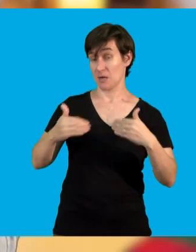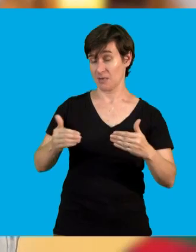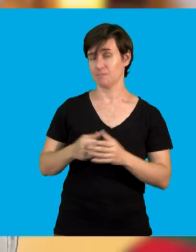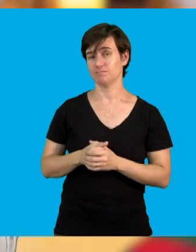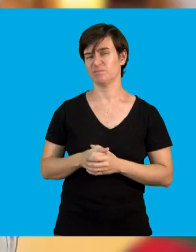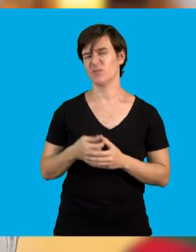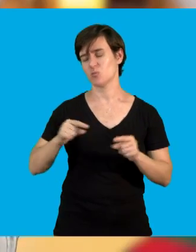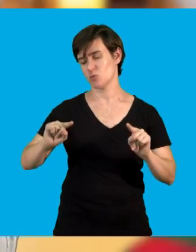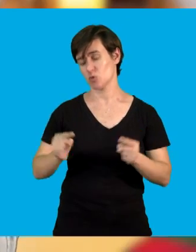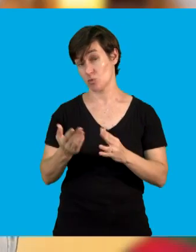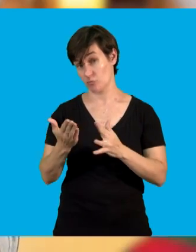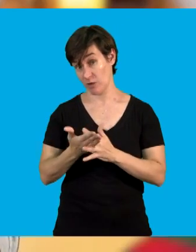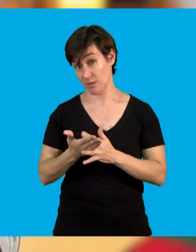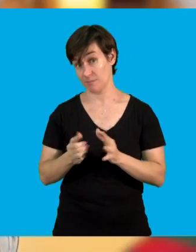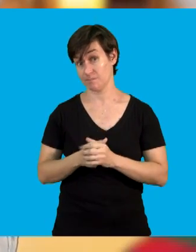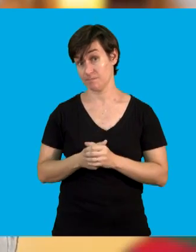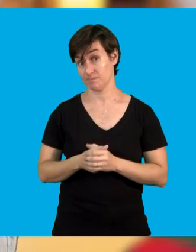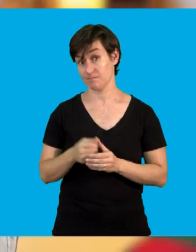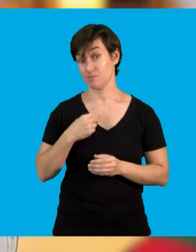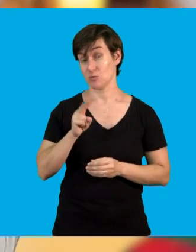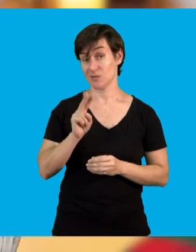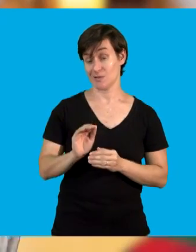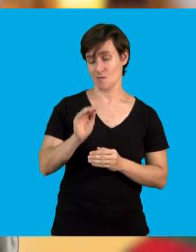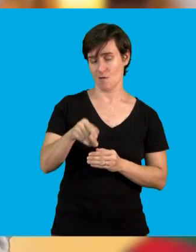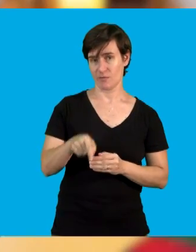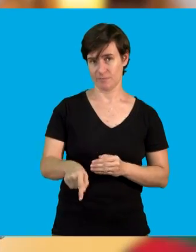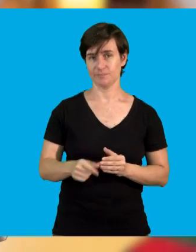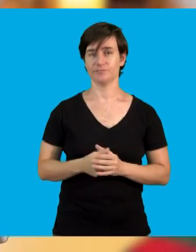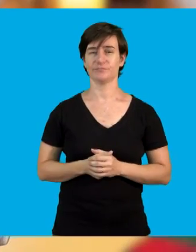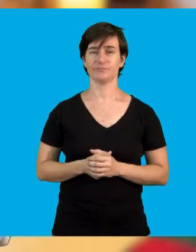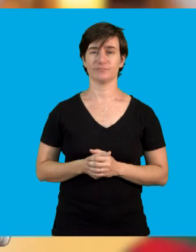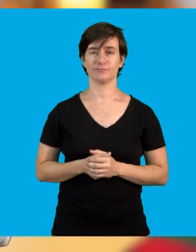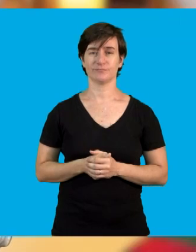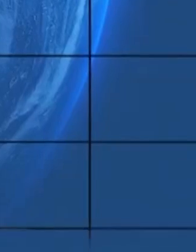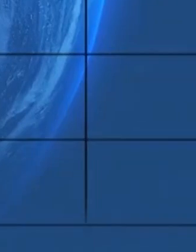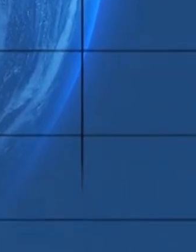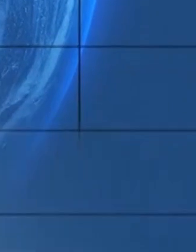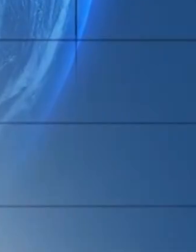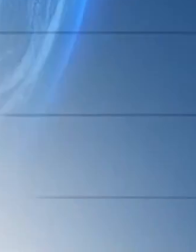before we start with the first concept, we're just going to quickly go for a short break, and I will see you just after this.